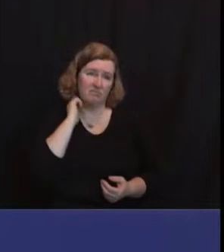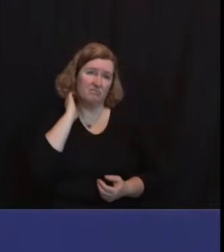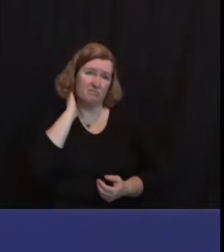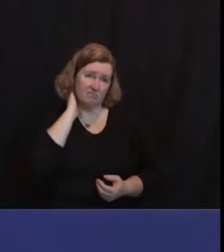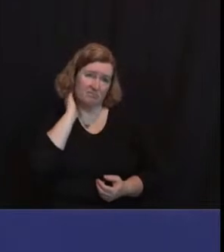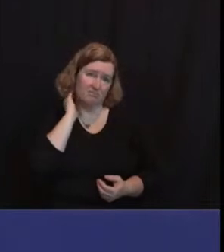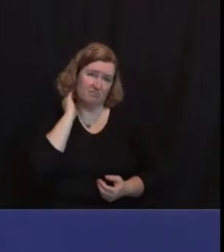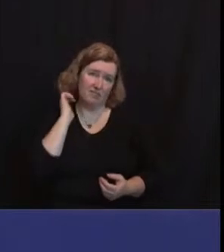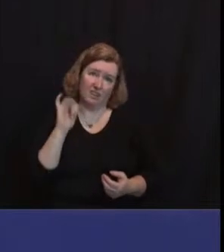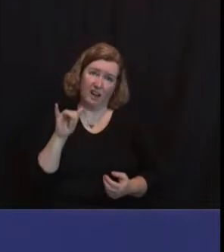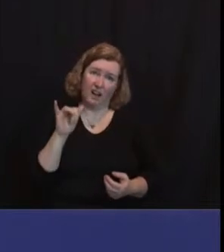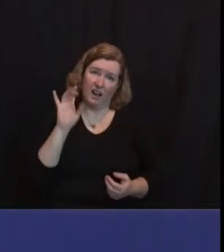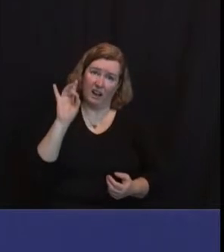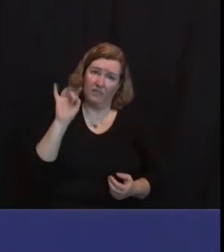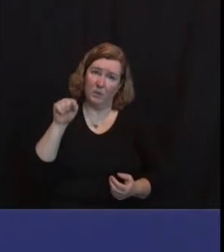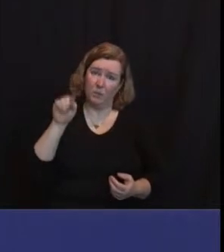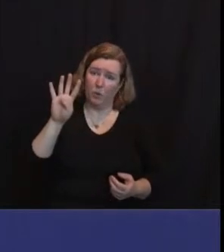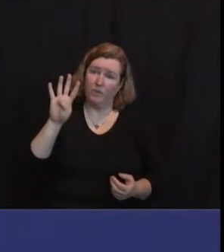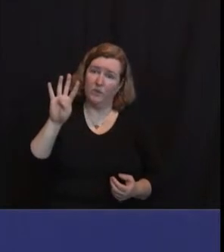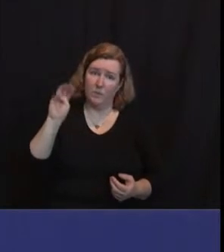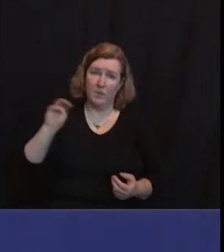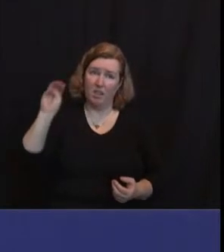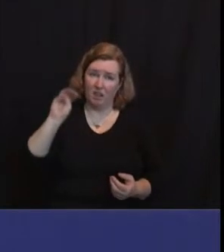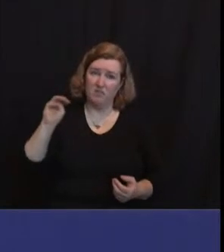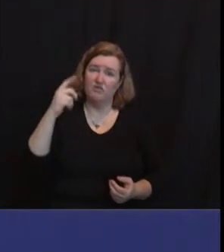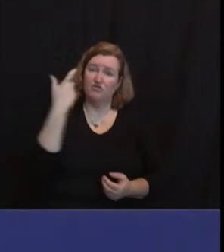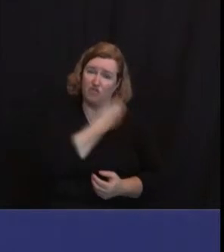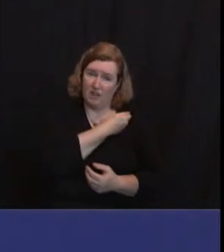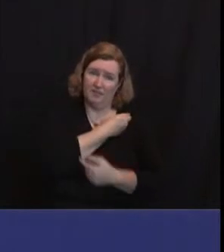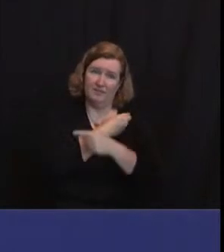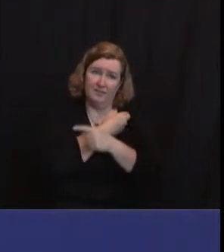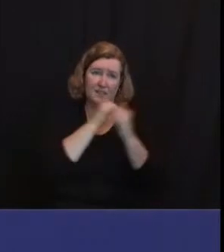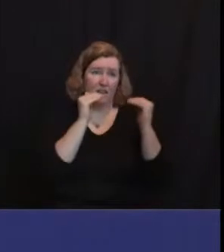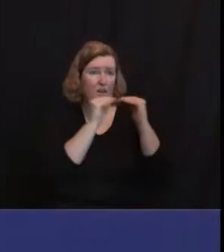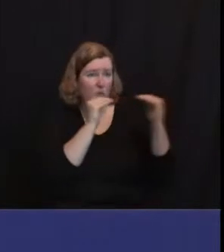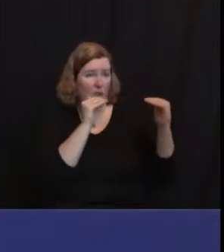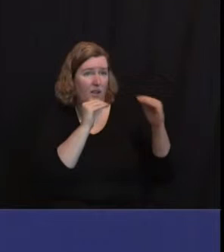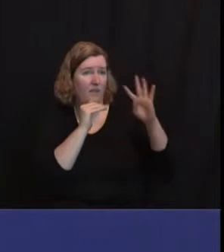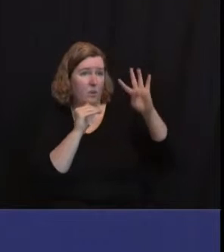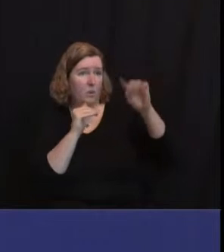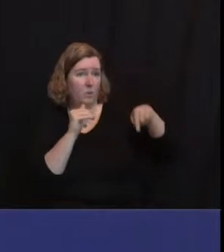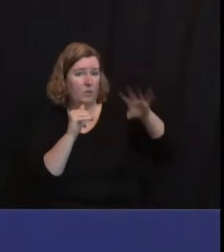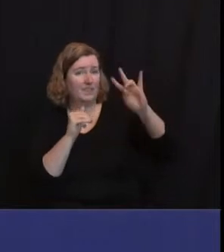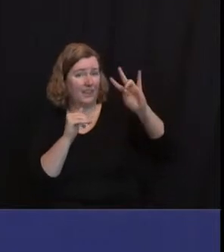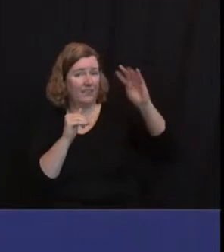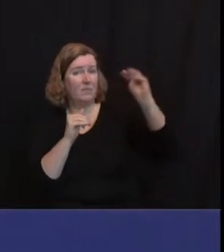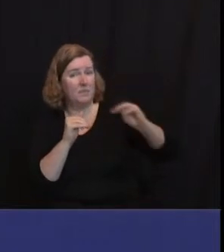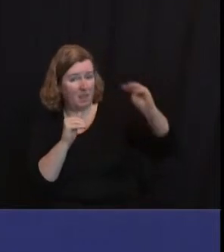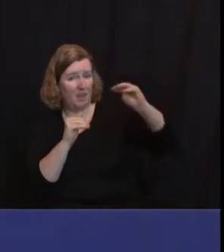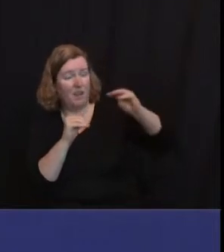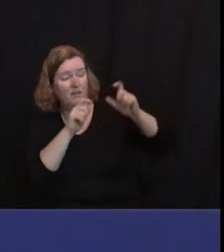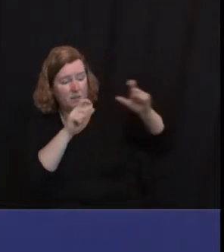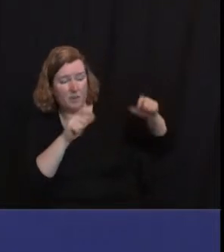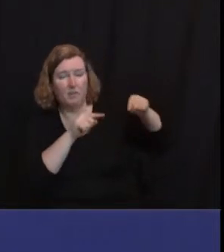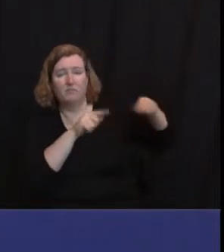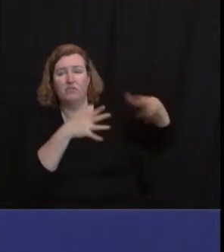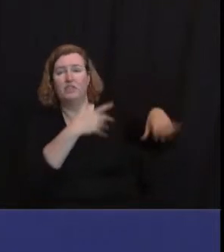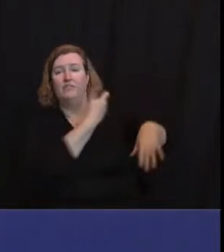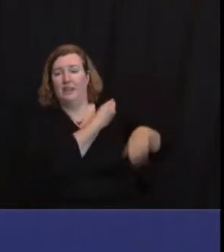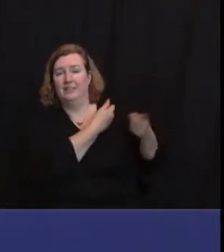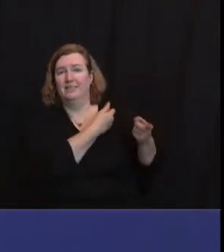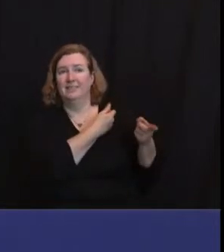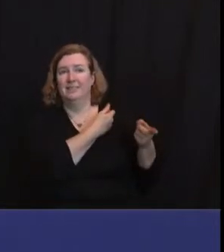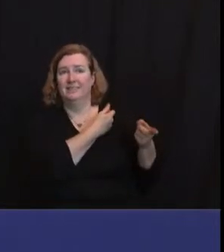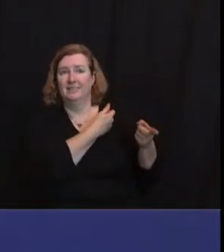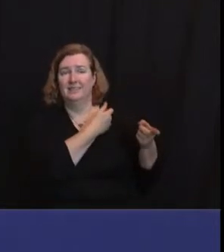we're there by Memorial Day, but we're well along in that objective. Again, I'm assuming 1 million J&J is